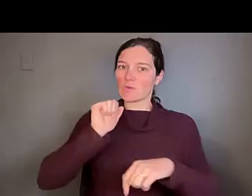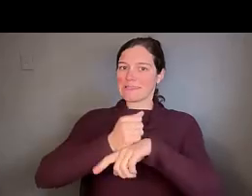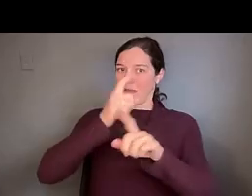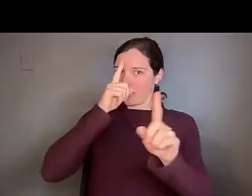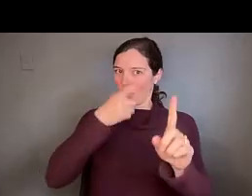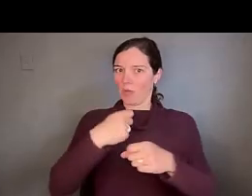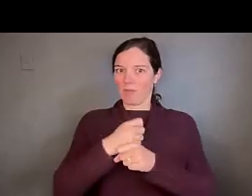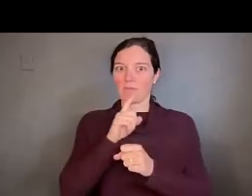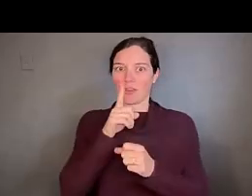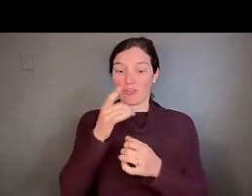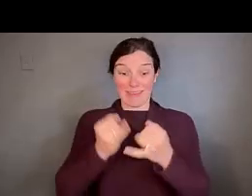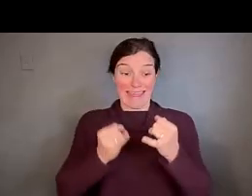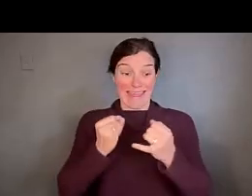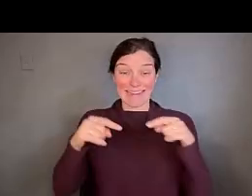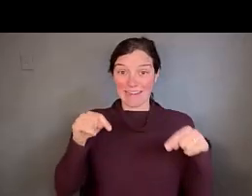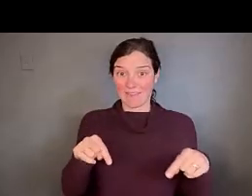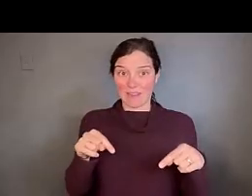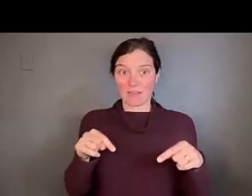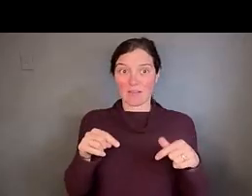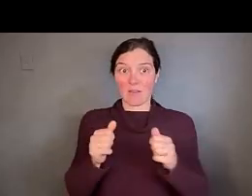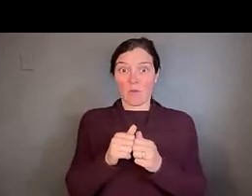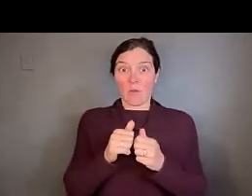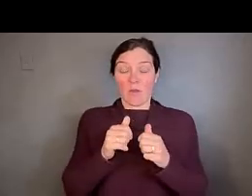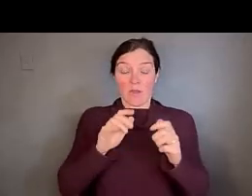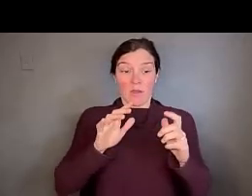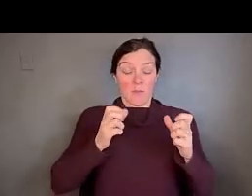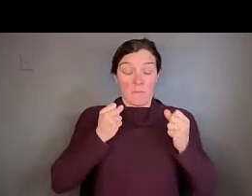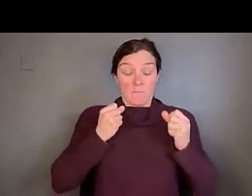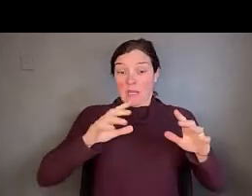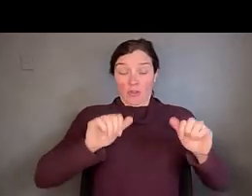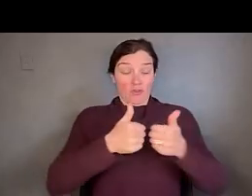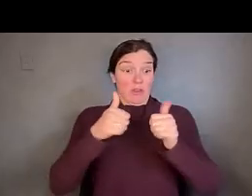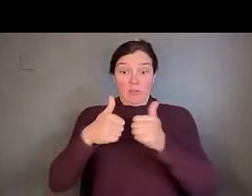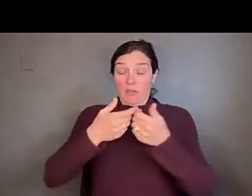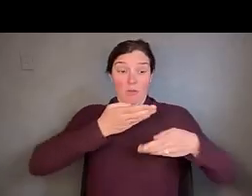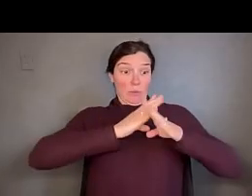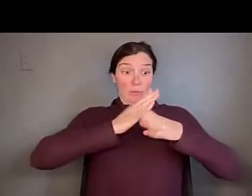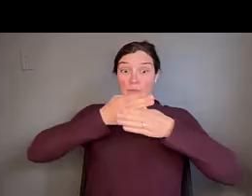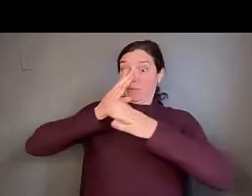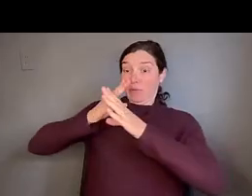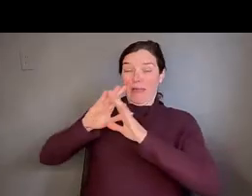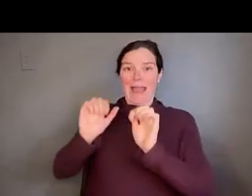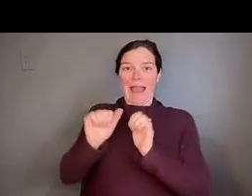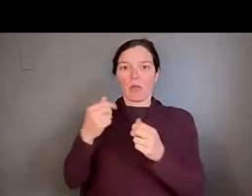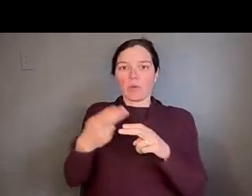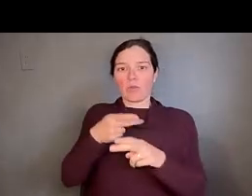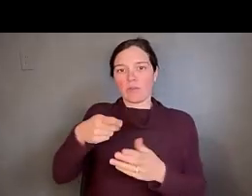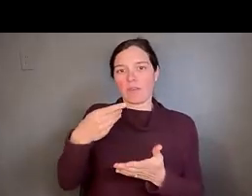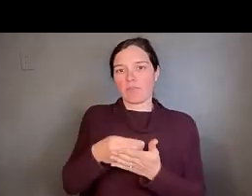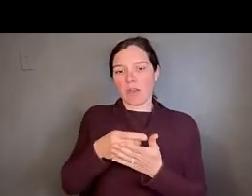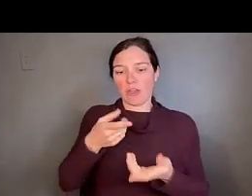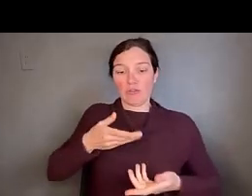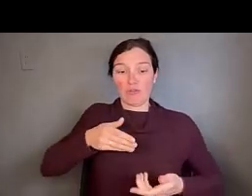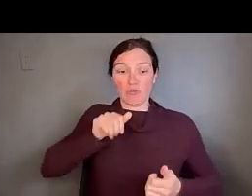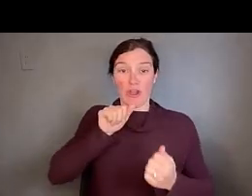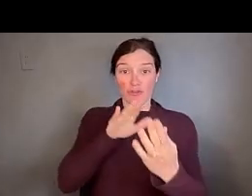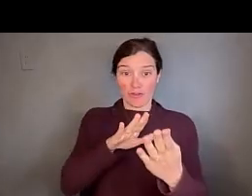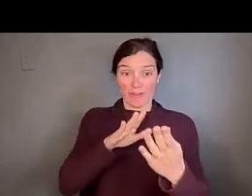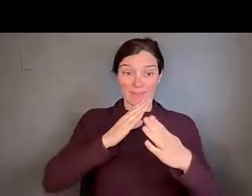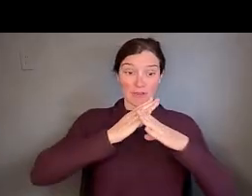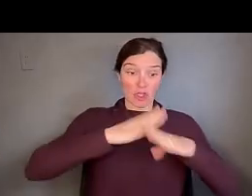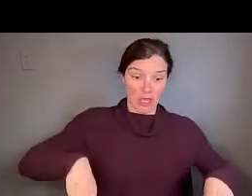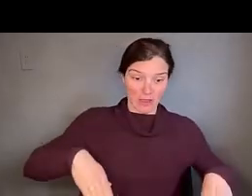to make sure at the end of this, with all of these challenges coming before us, that we really use these dollars to address the challenges, to mitigate the